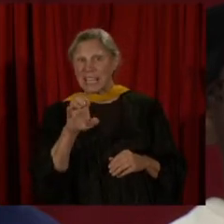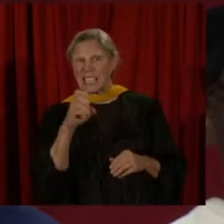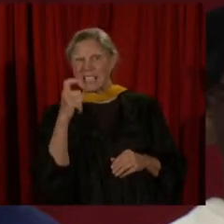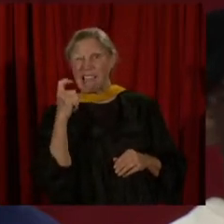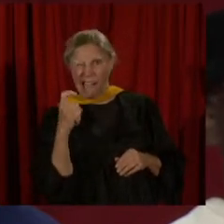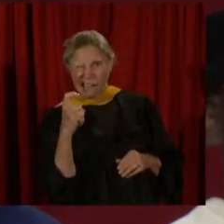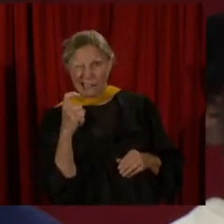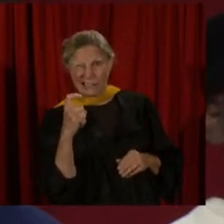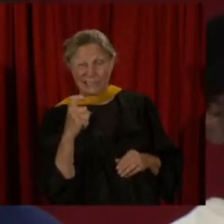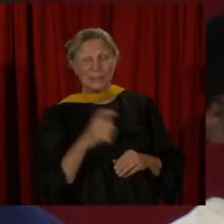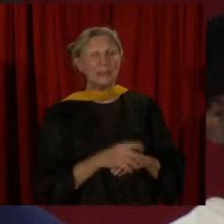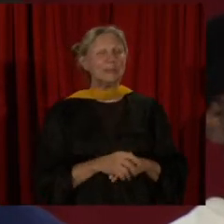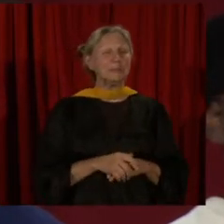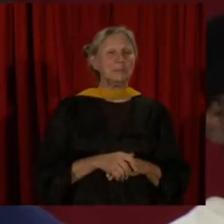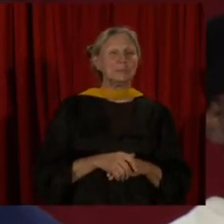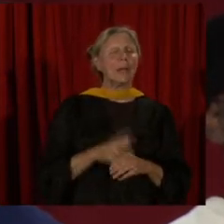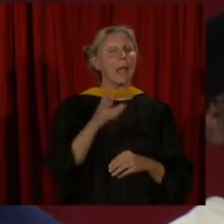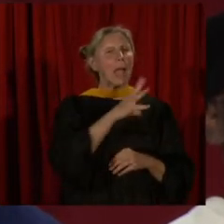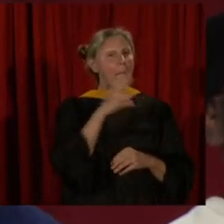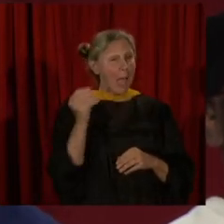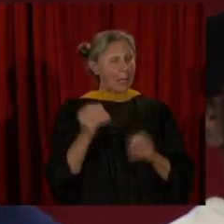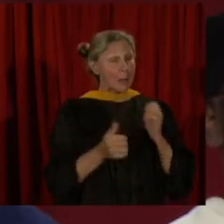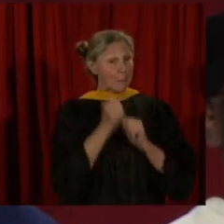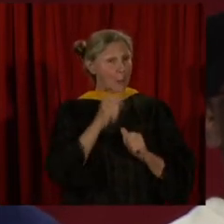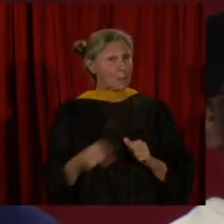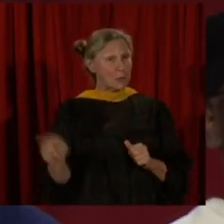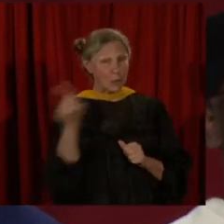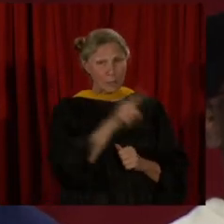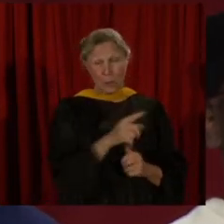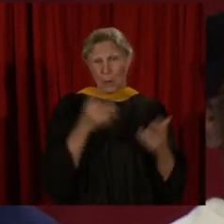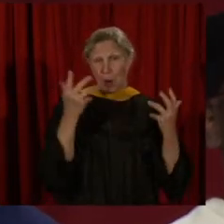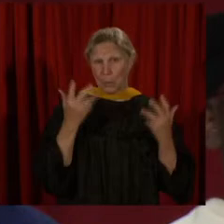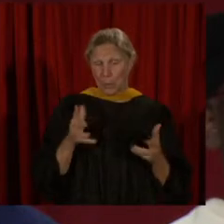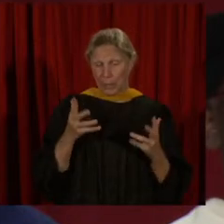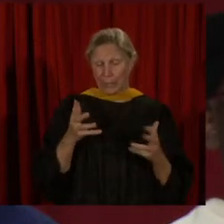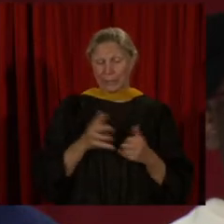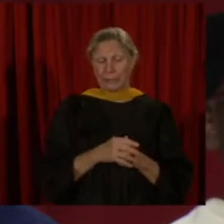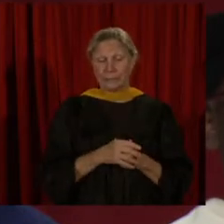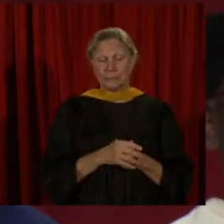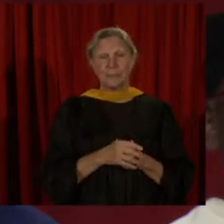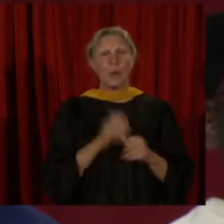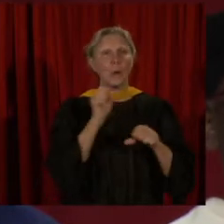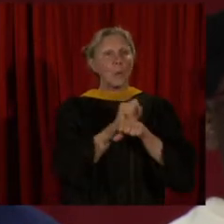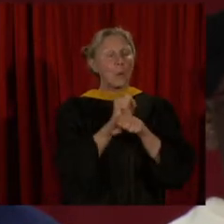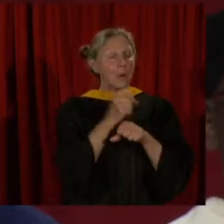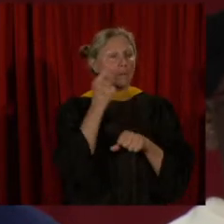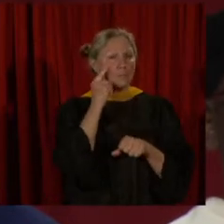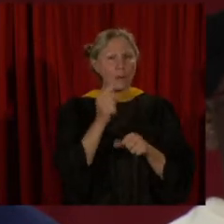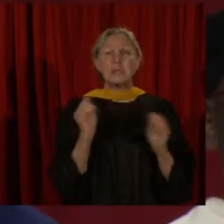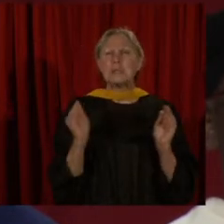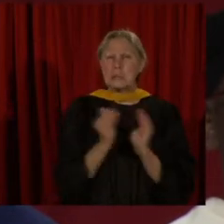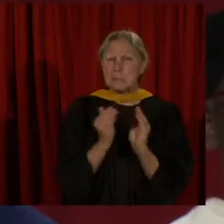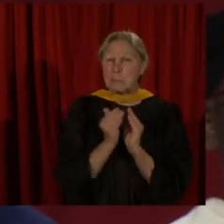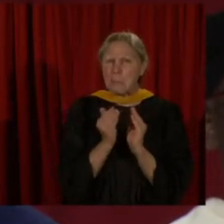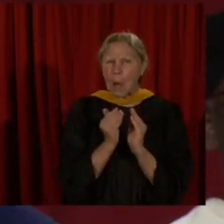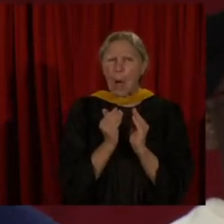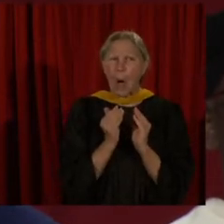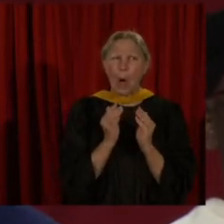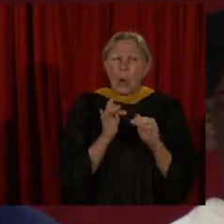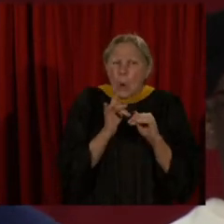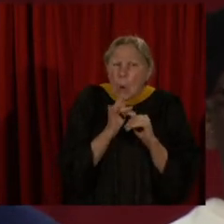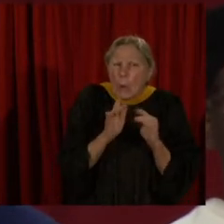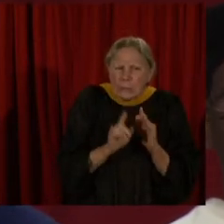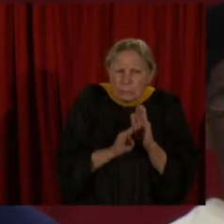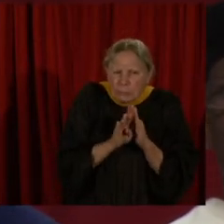SpaceX. And many of you are also going to work for small early stage